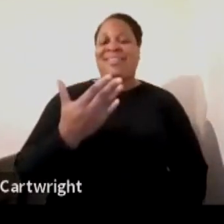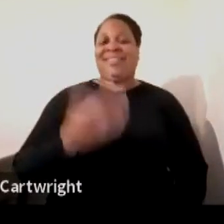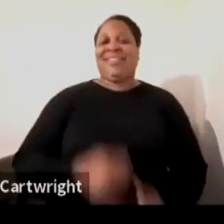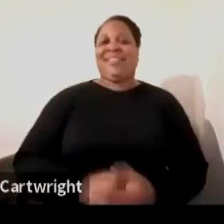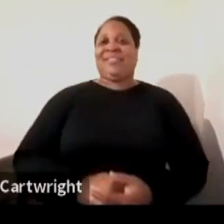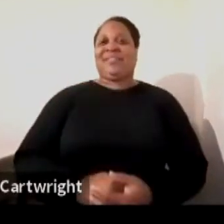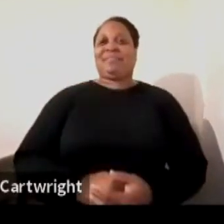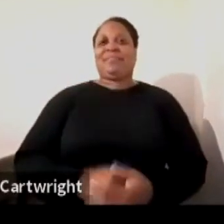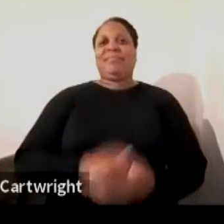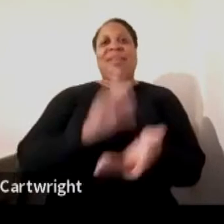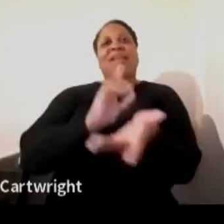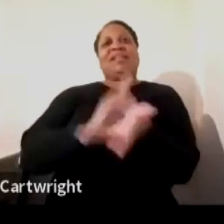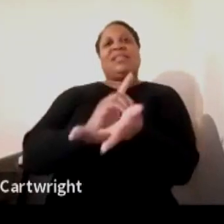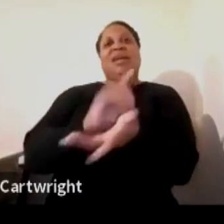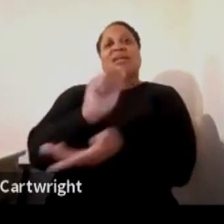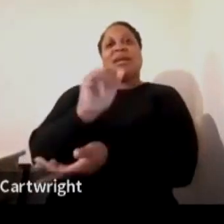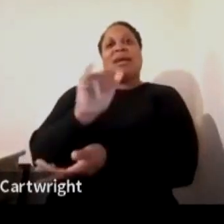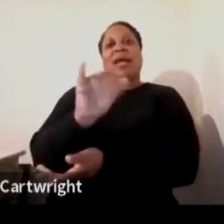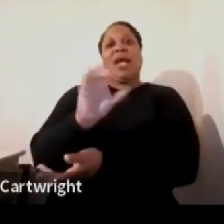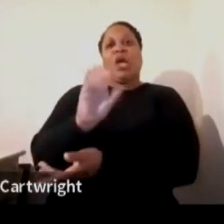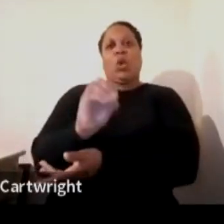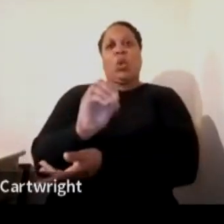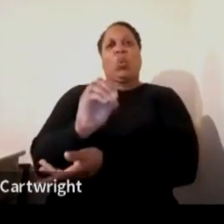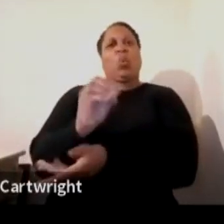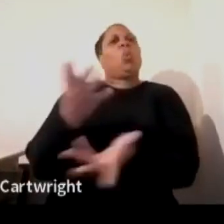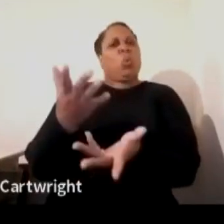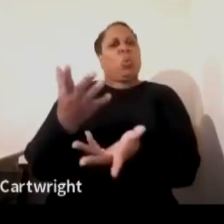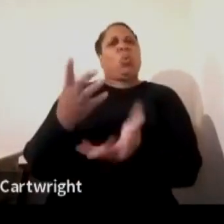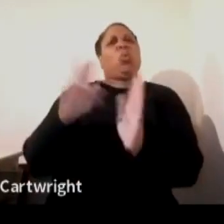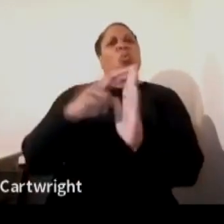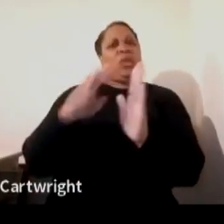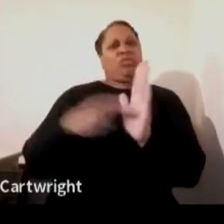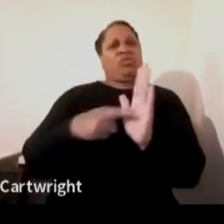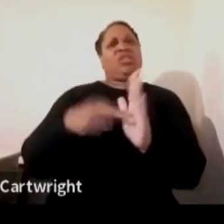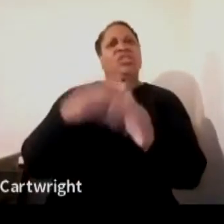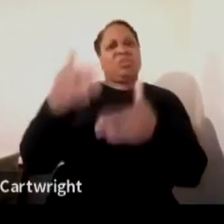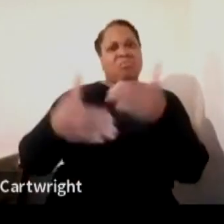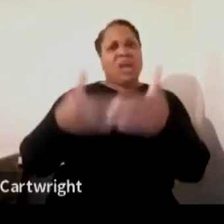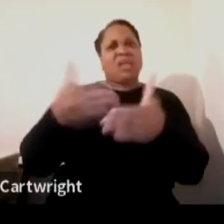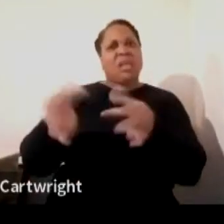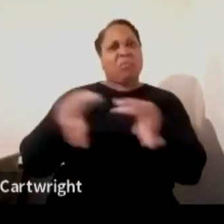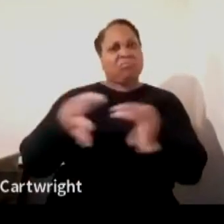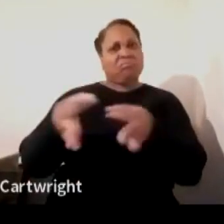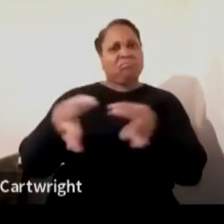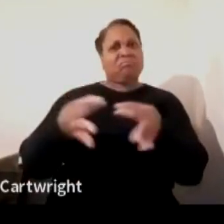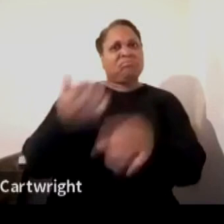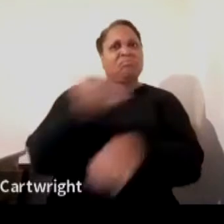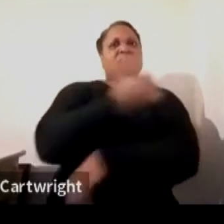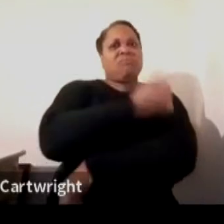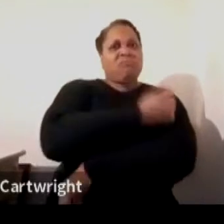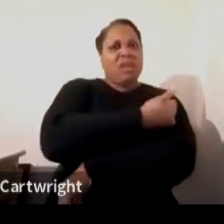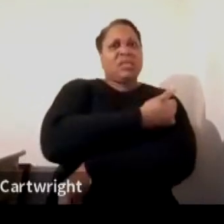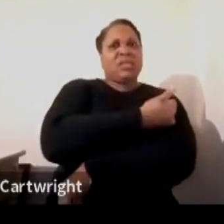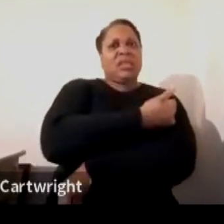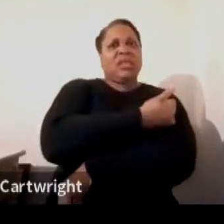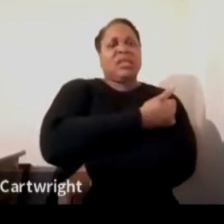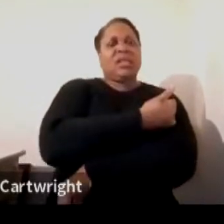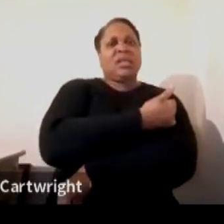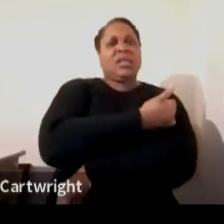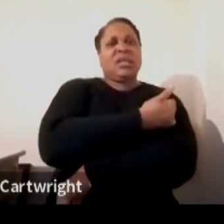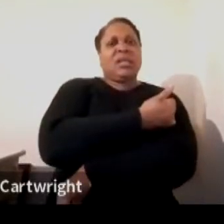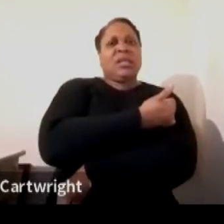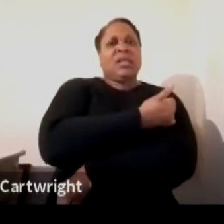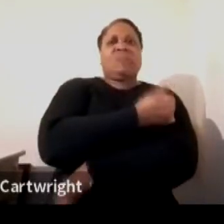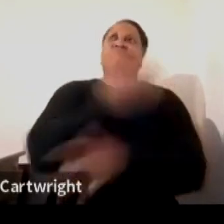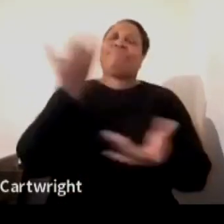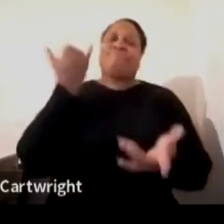Dr. Ayo, let's talk about the registration process for the vaccine. How can somebody who is